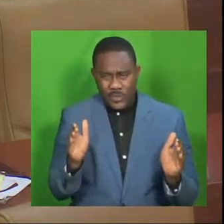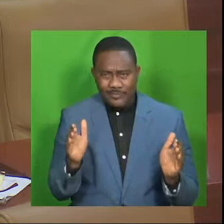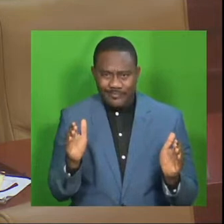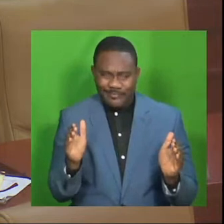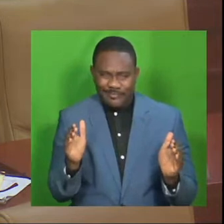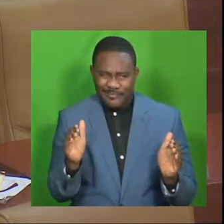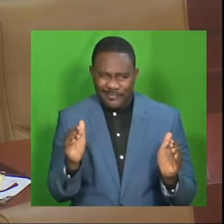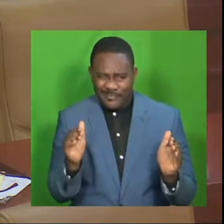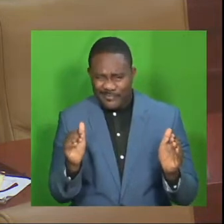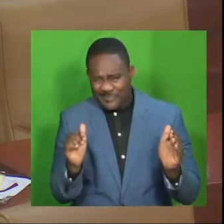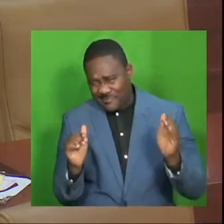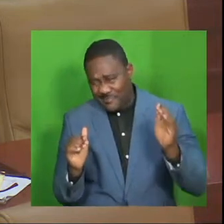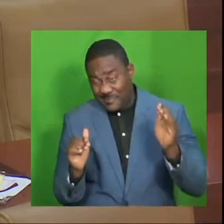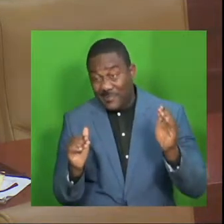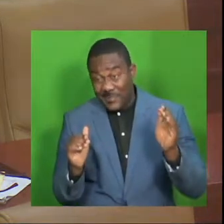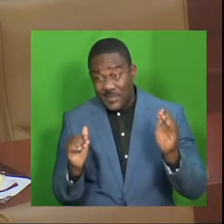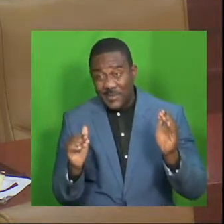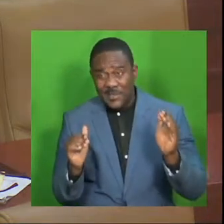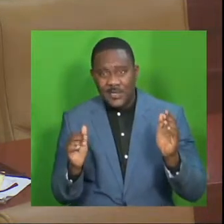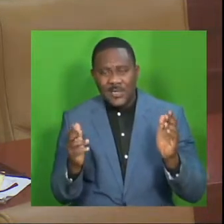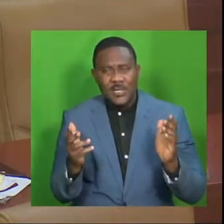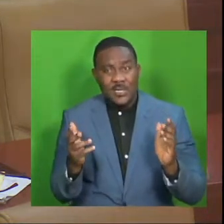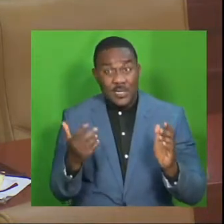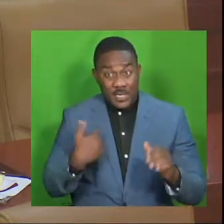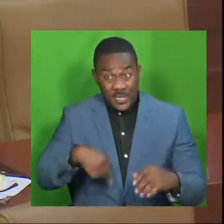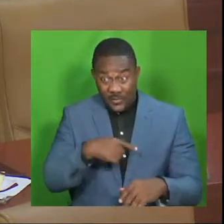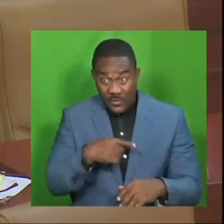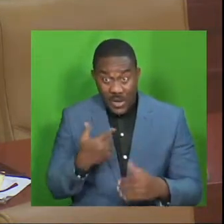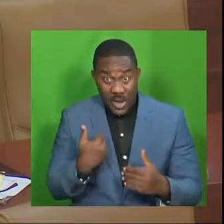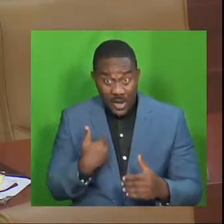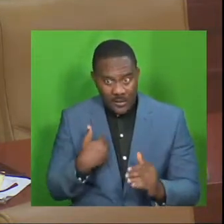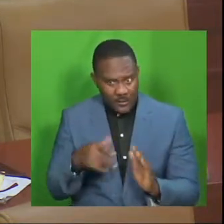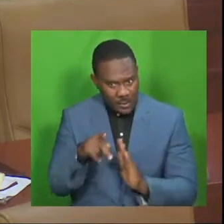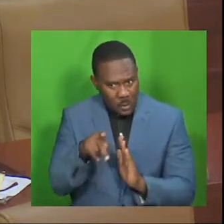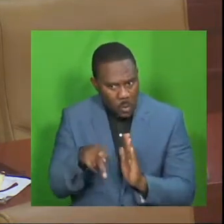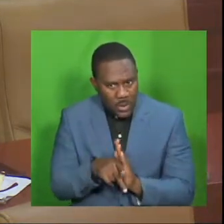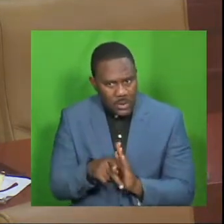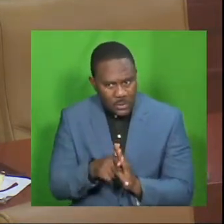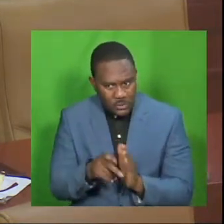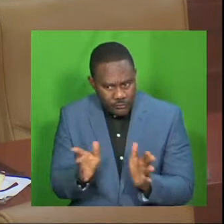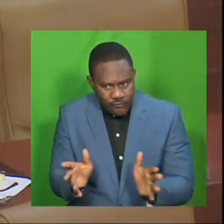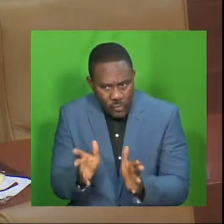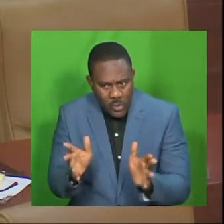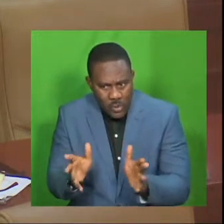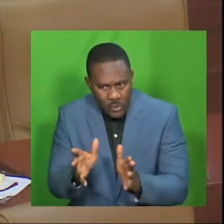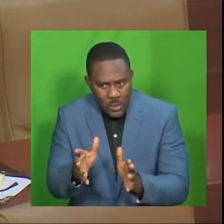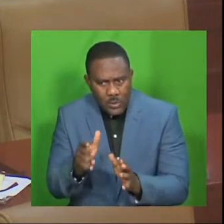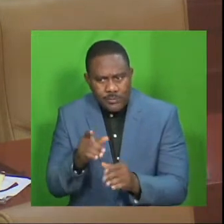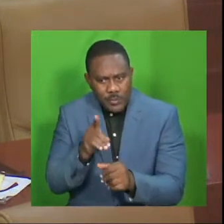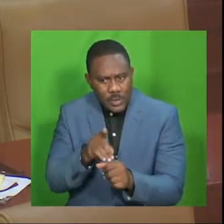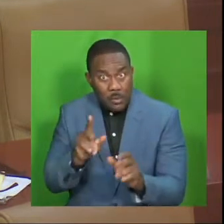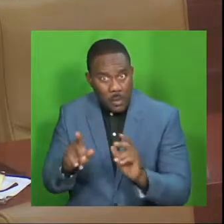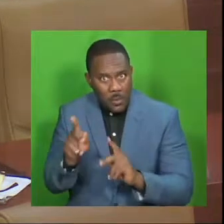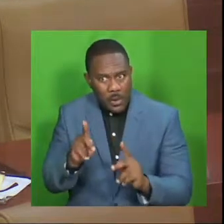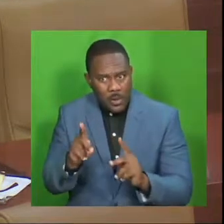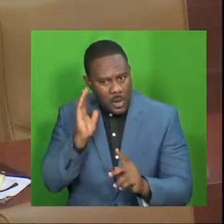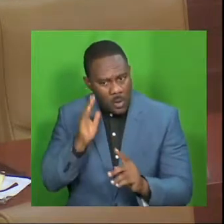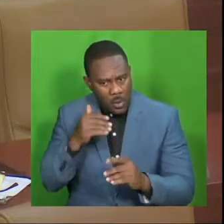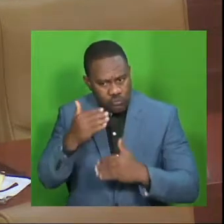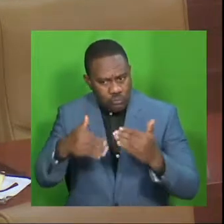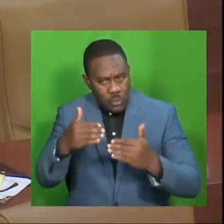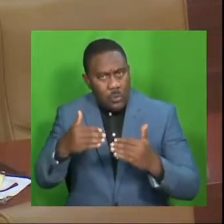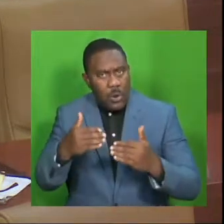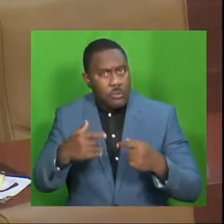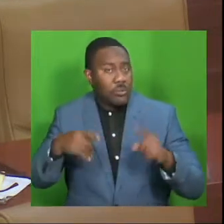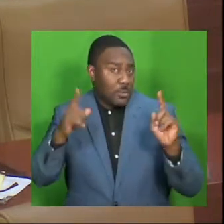putting ourselves together and having a deliberate policy to push them forward, we should be able to get them where they want to be. Thank